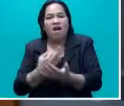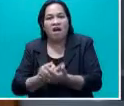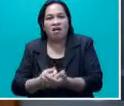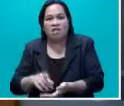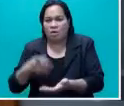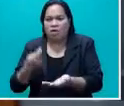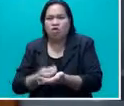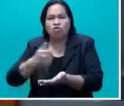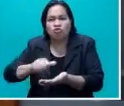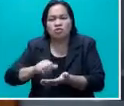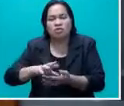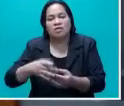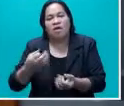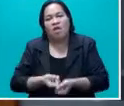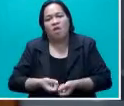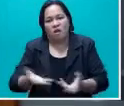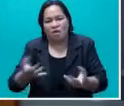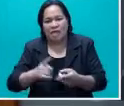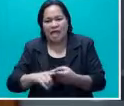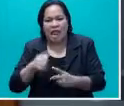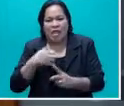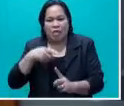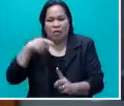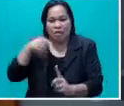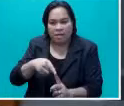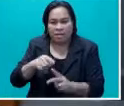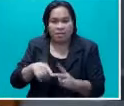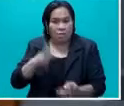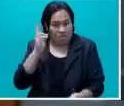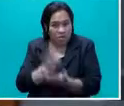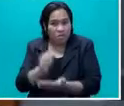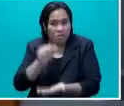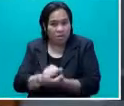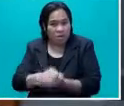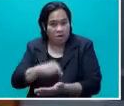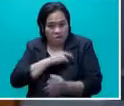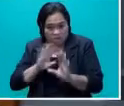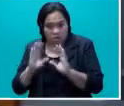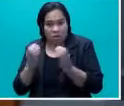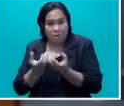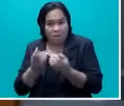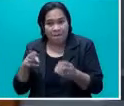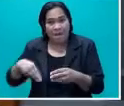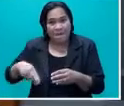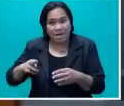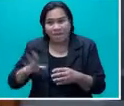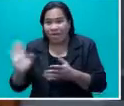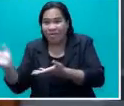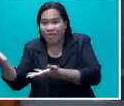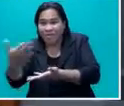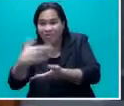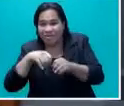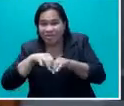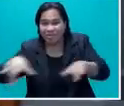also humiliation and intimidation of the very well-qualified Constitution Committee members. Then the